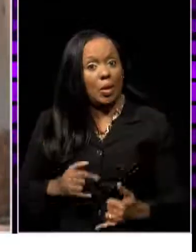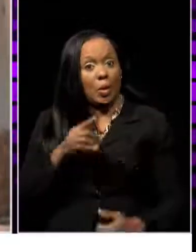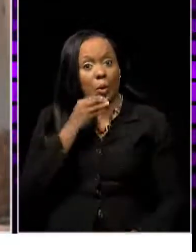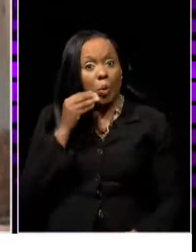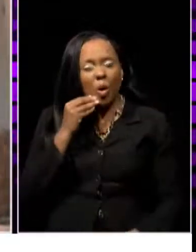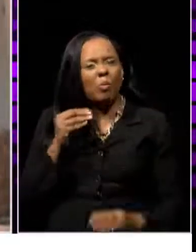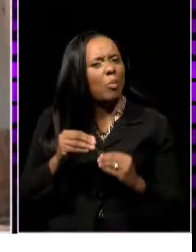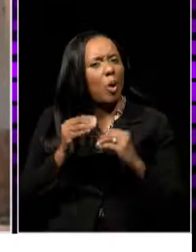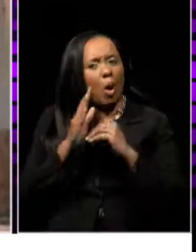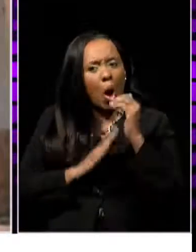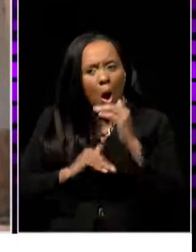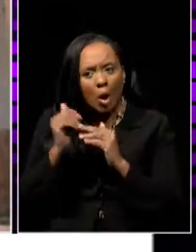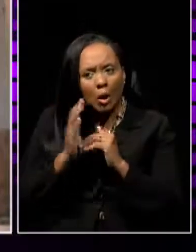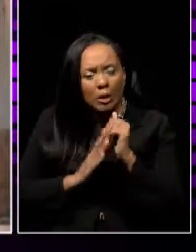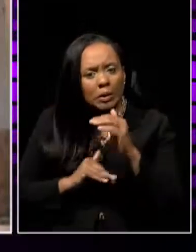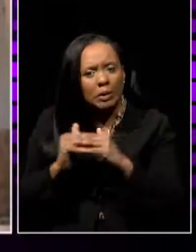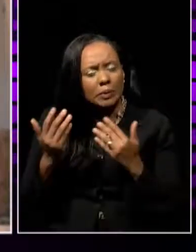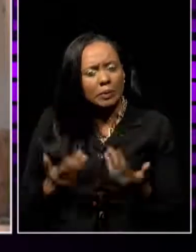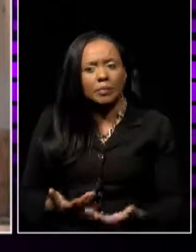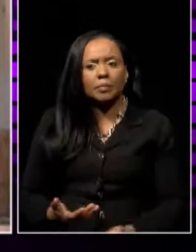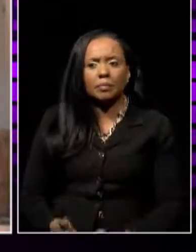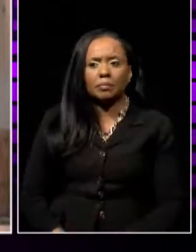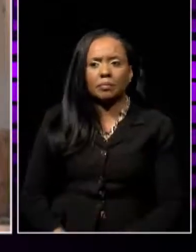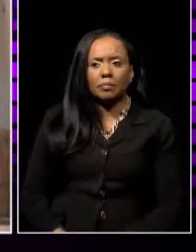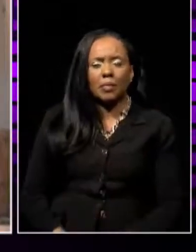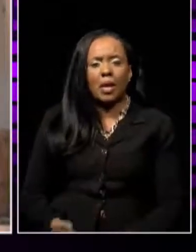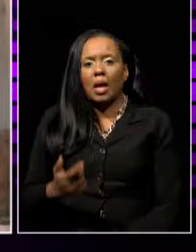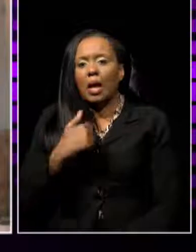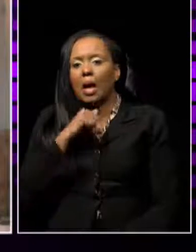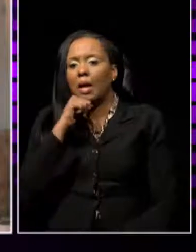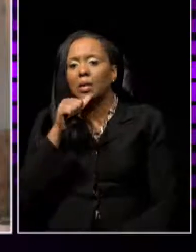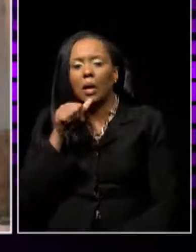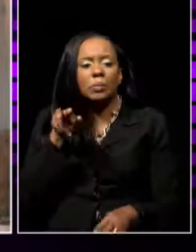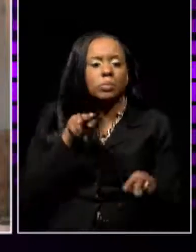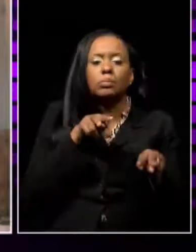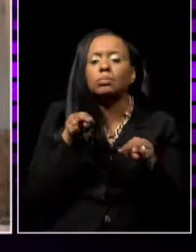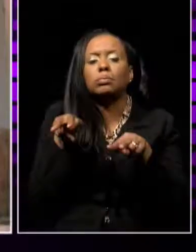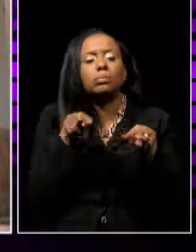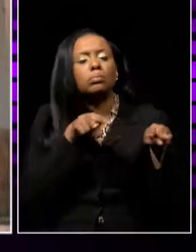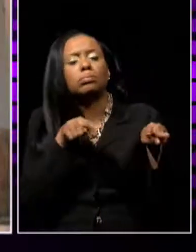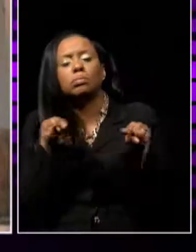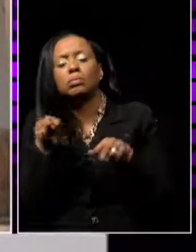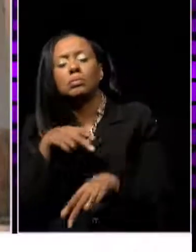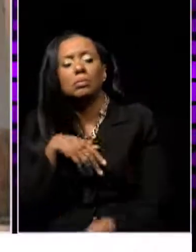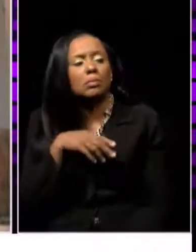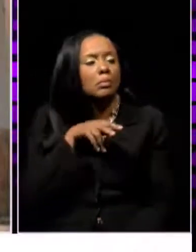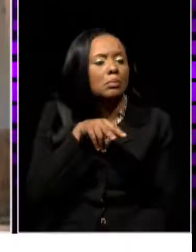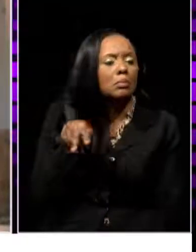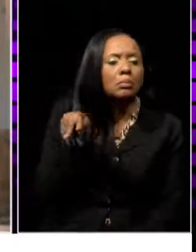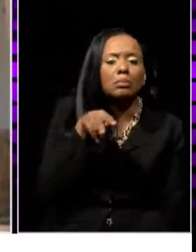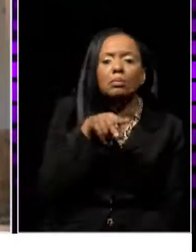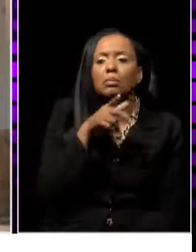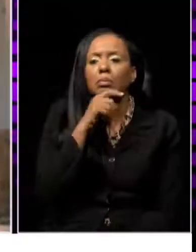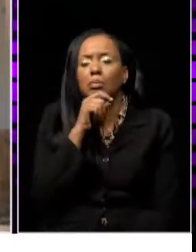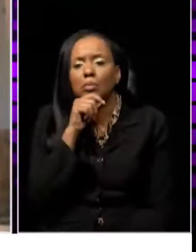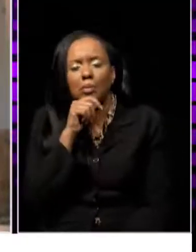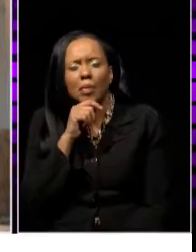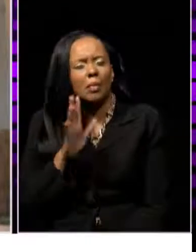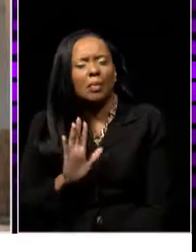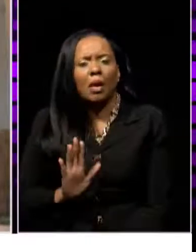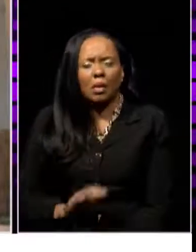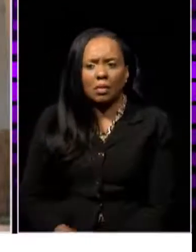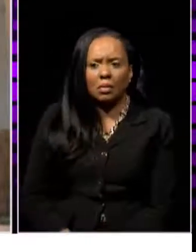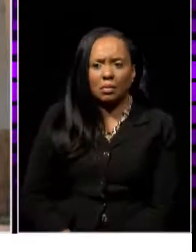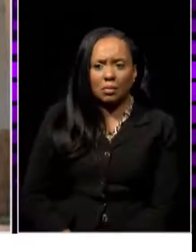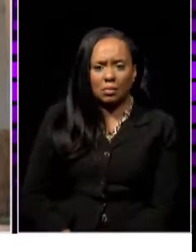comfortable. I am not a parent who hovers. I I let him set up where he's supposed to be,